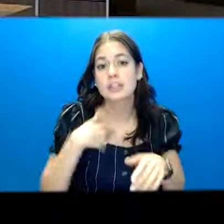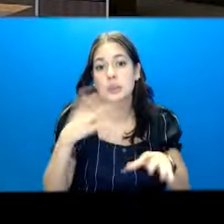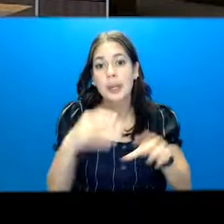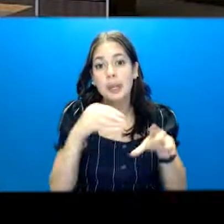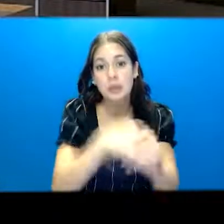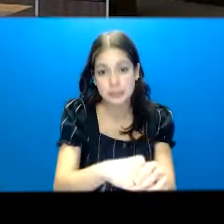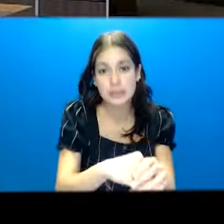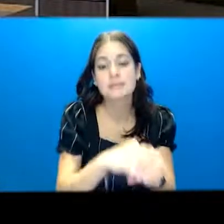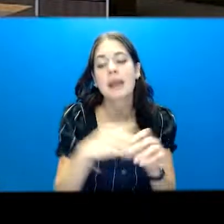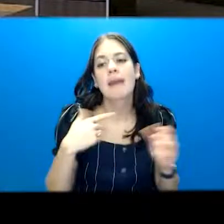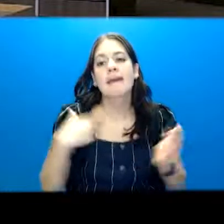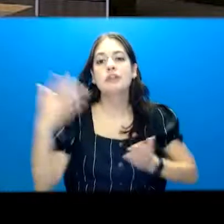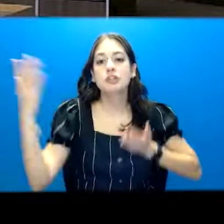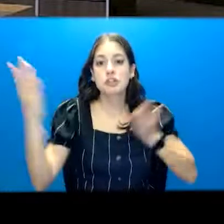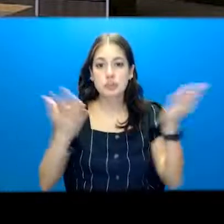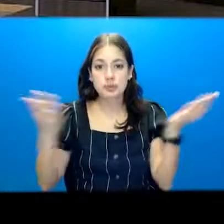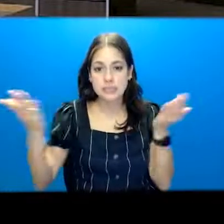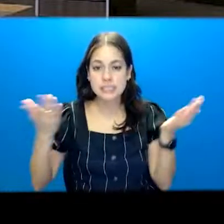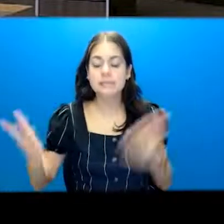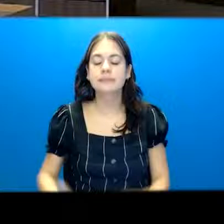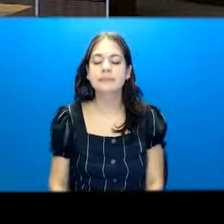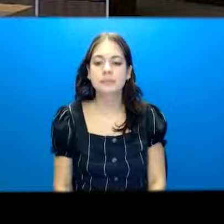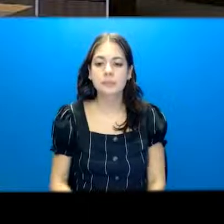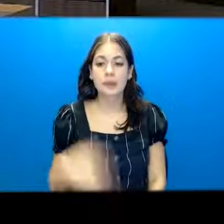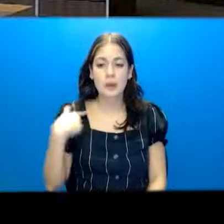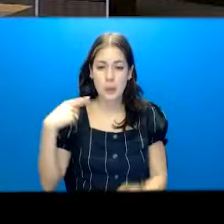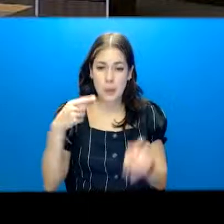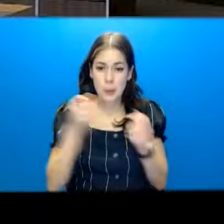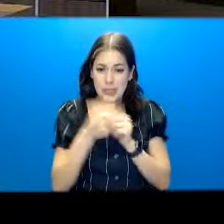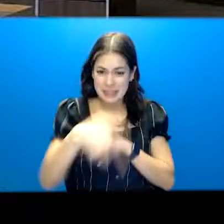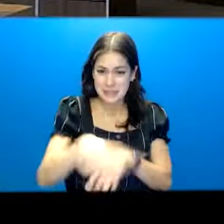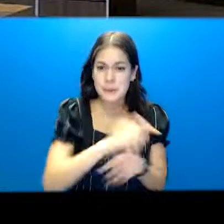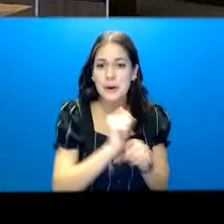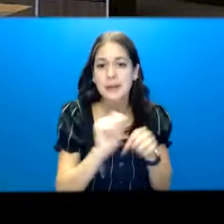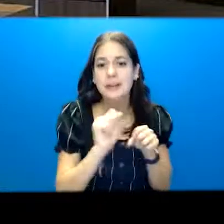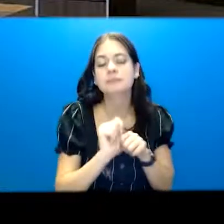engagement and service utilization. Through this work,